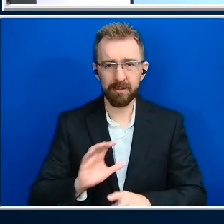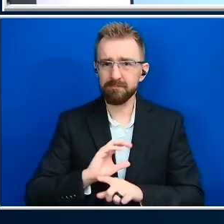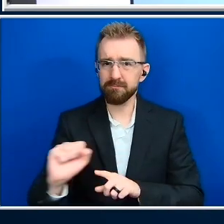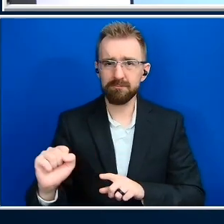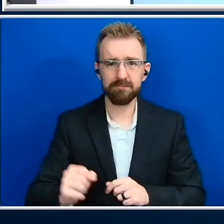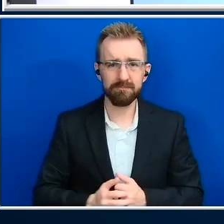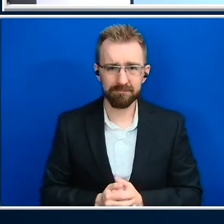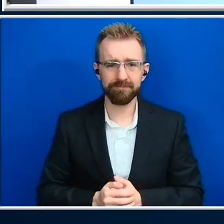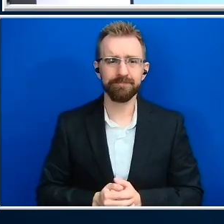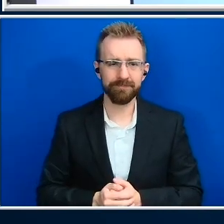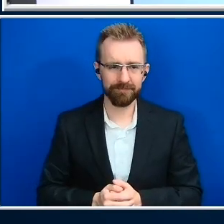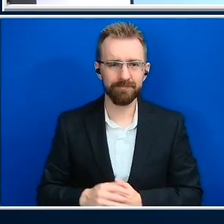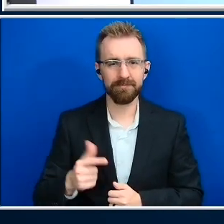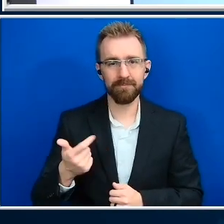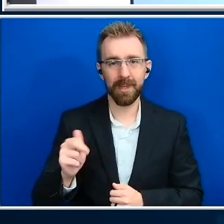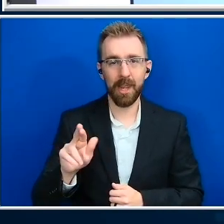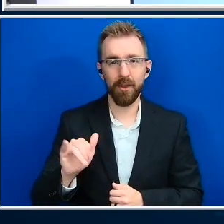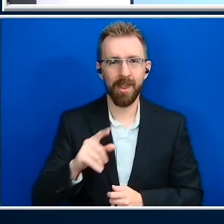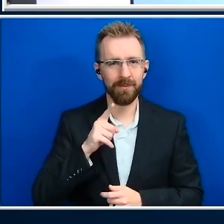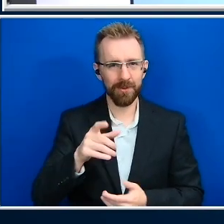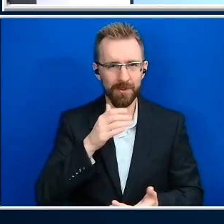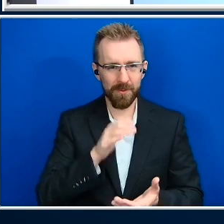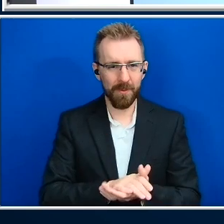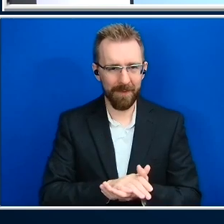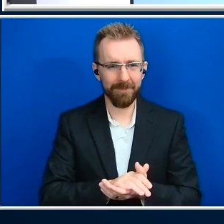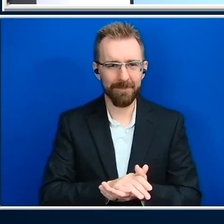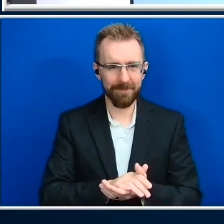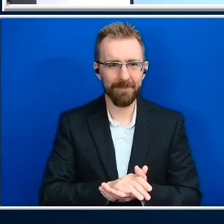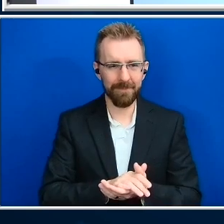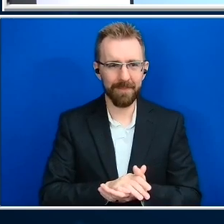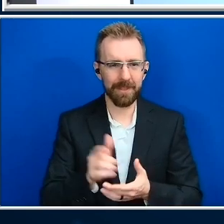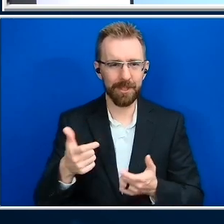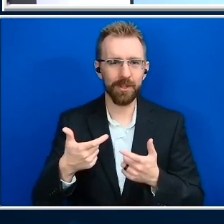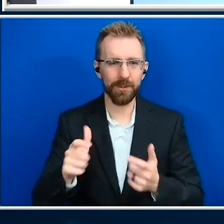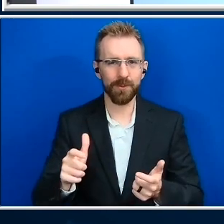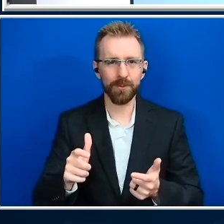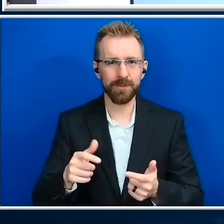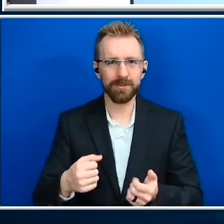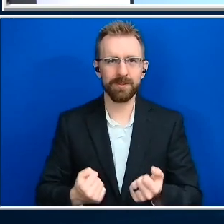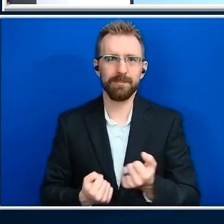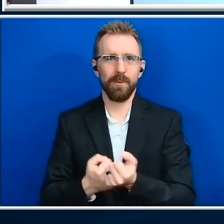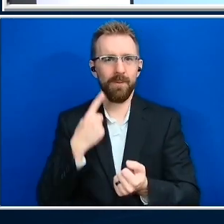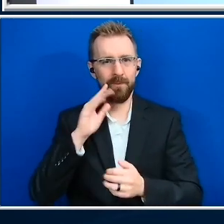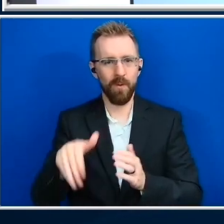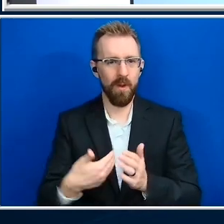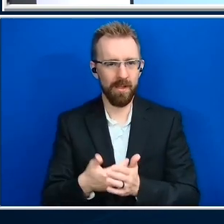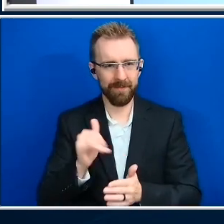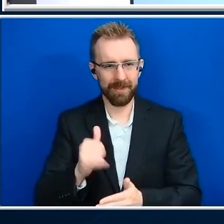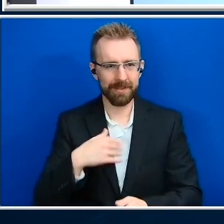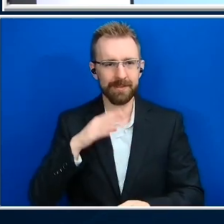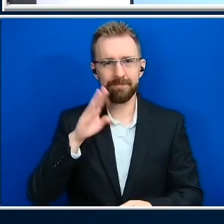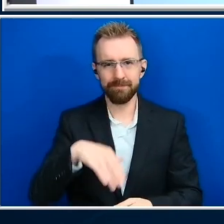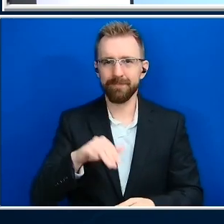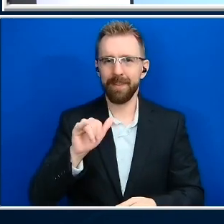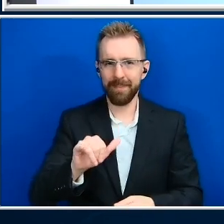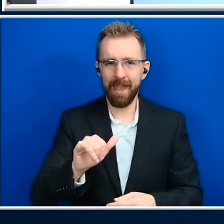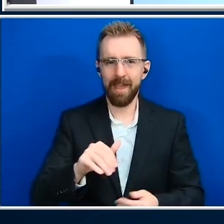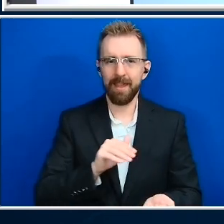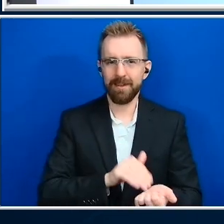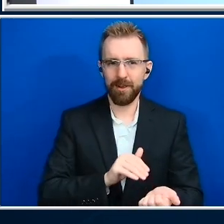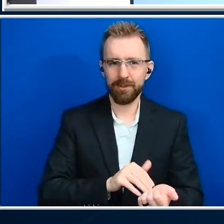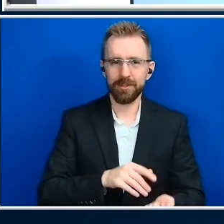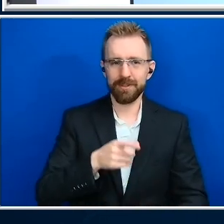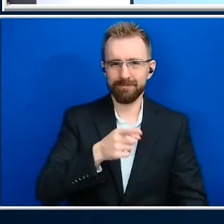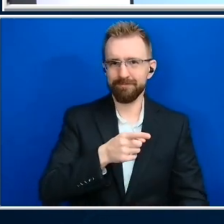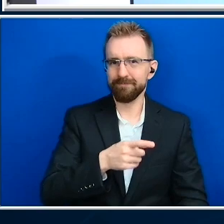Gary, I'm sure your wife has been a huge source of support through all of this. I know Dr. Esfandari is touched by that. What